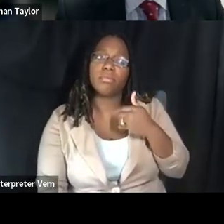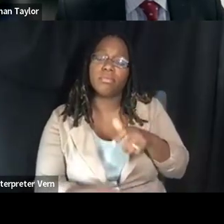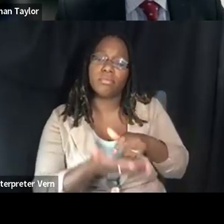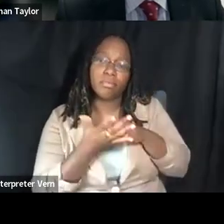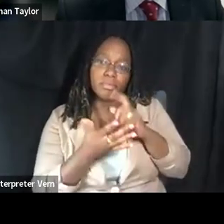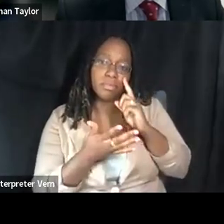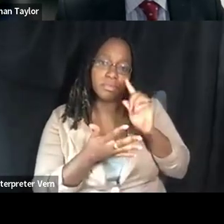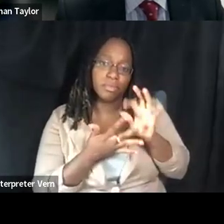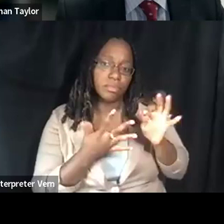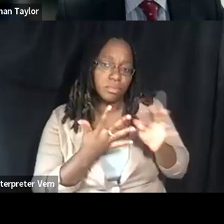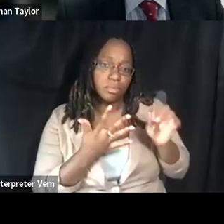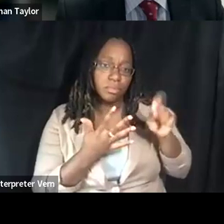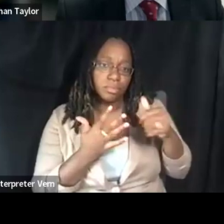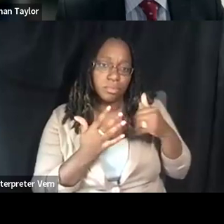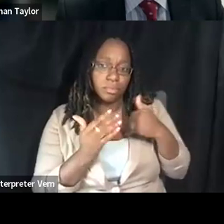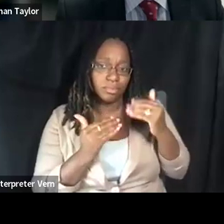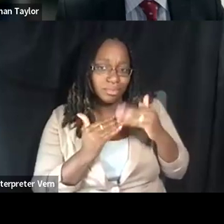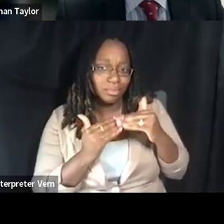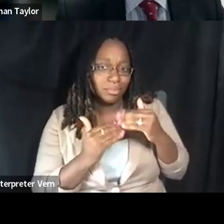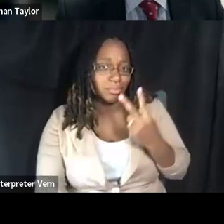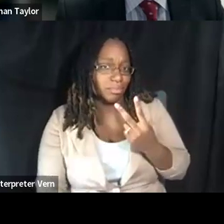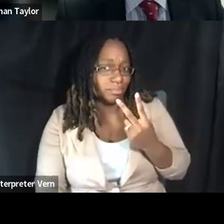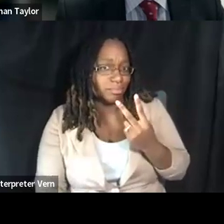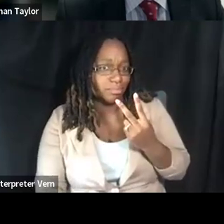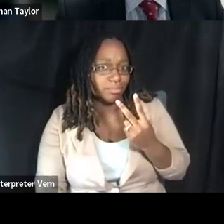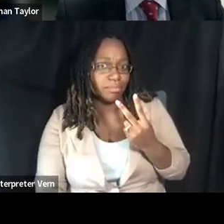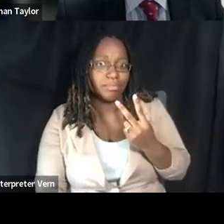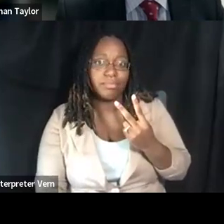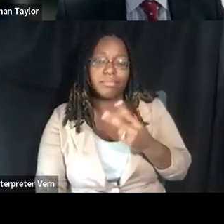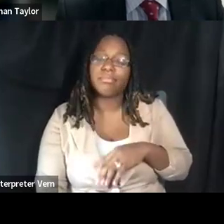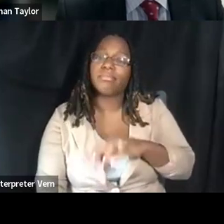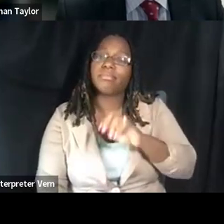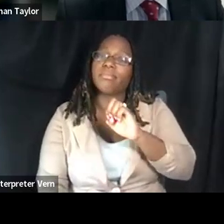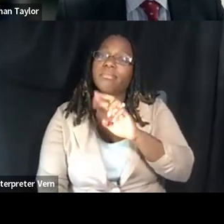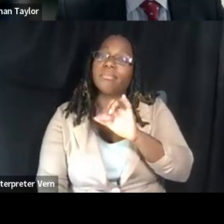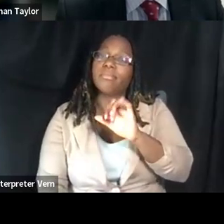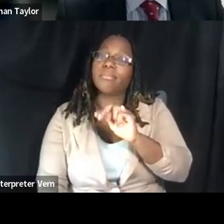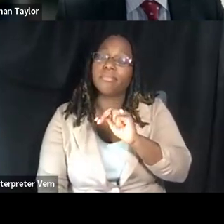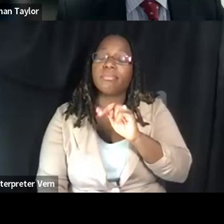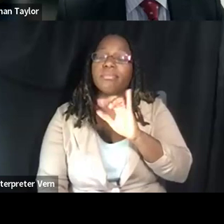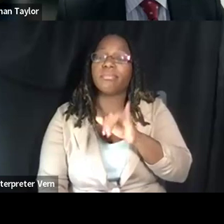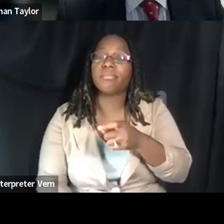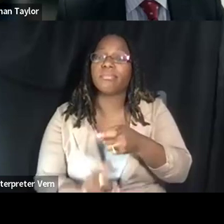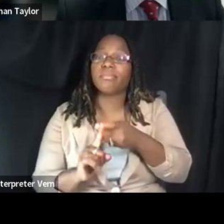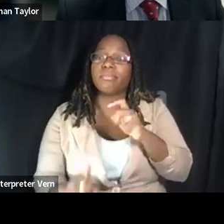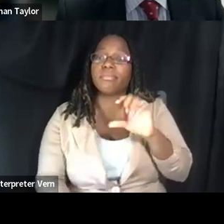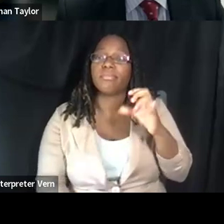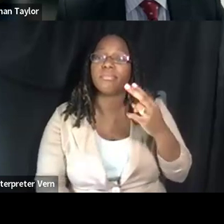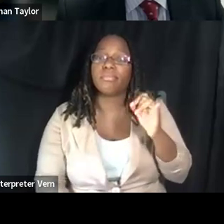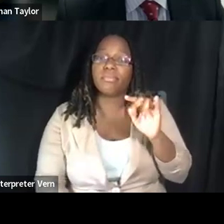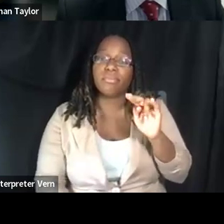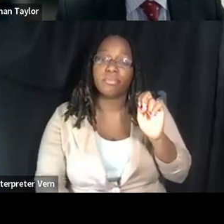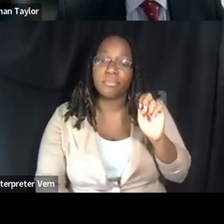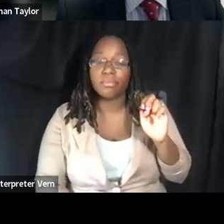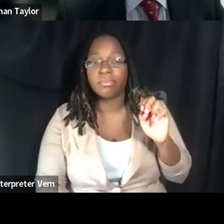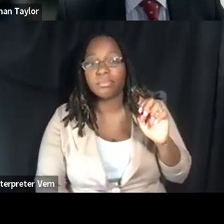one, at least two. But This is Erin, and that question came from Kristen Murphy from